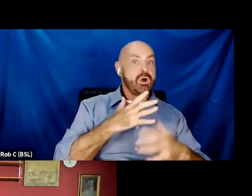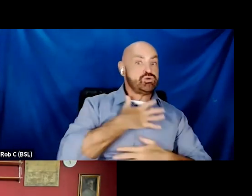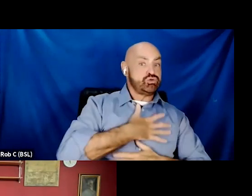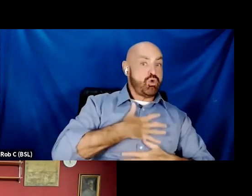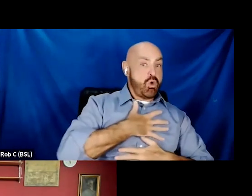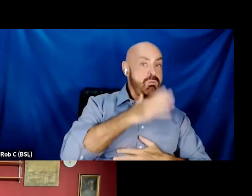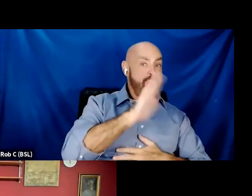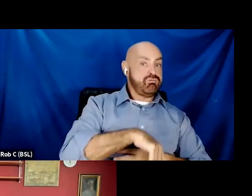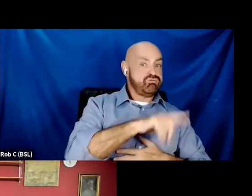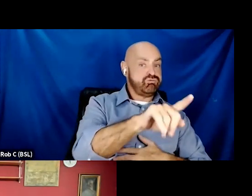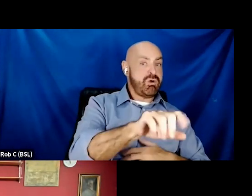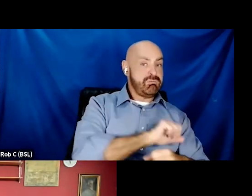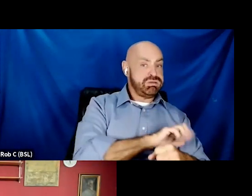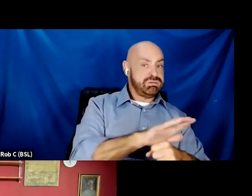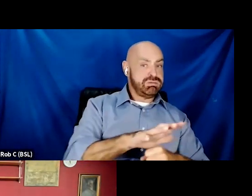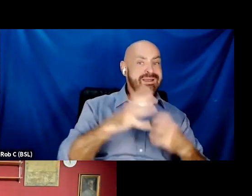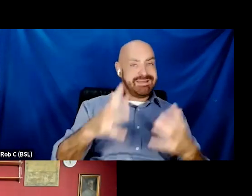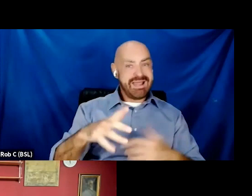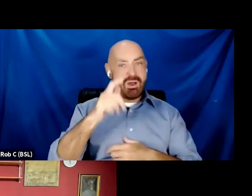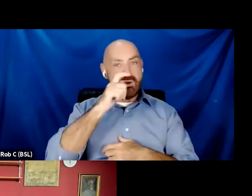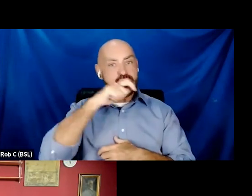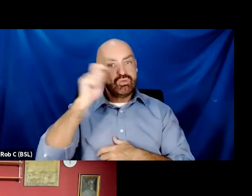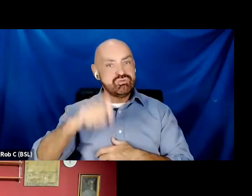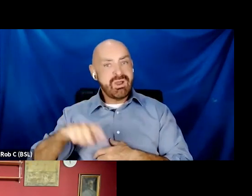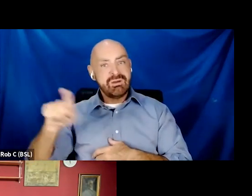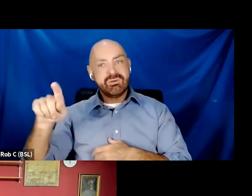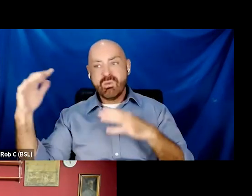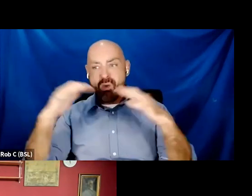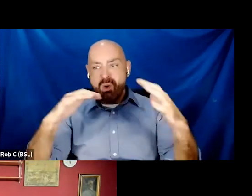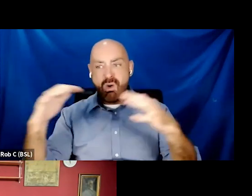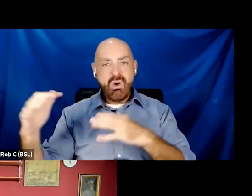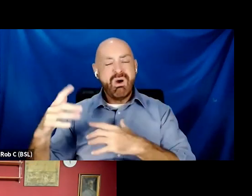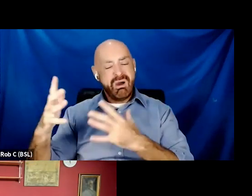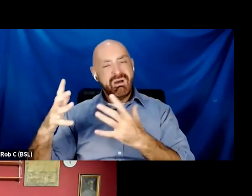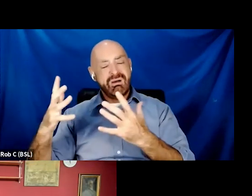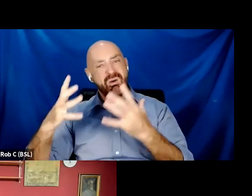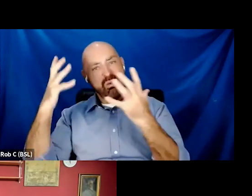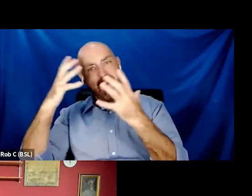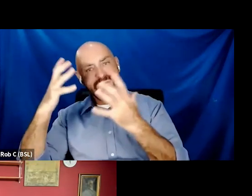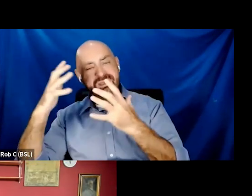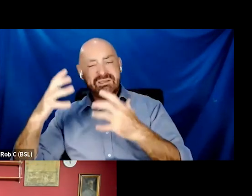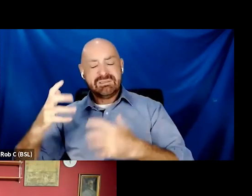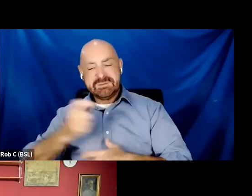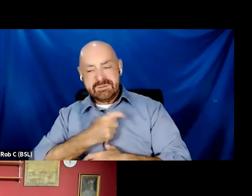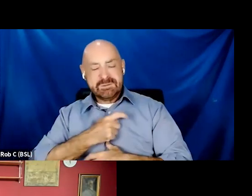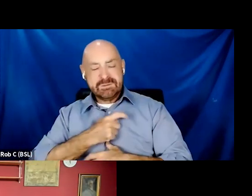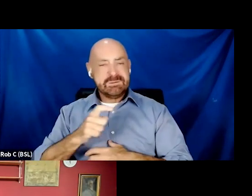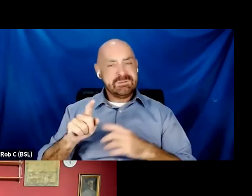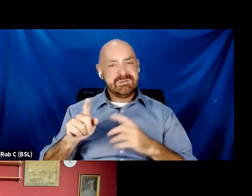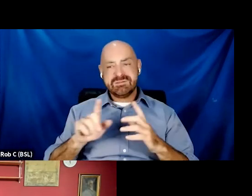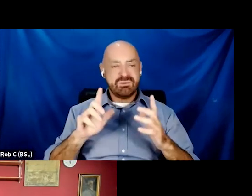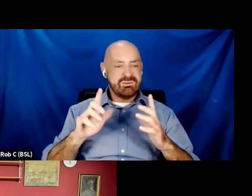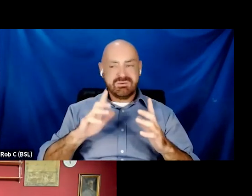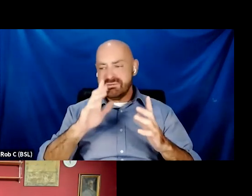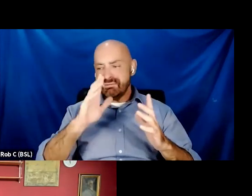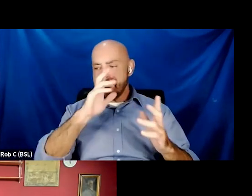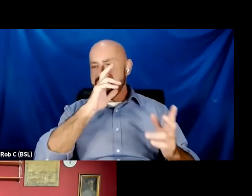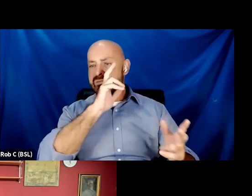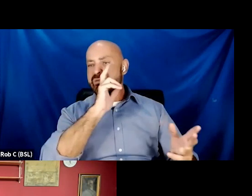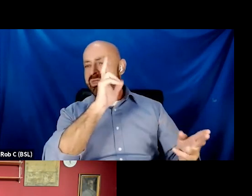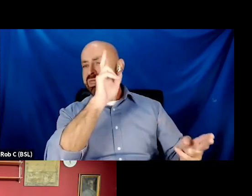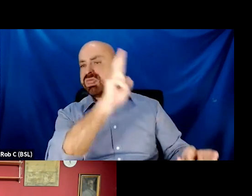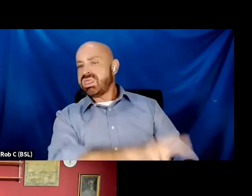is one way of worrying about your previous worry. You know, you forget the pain if there's another pain. But, you